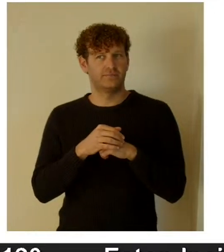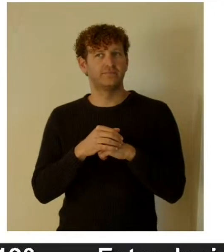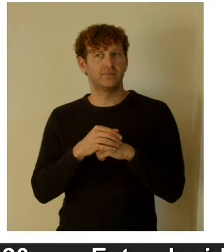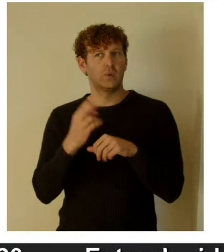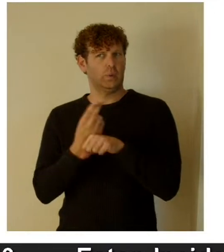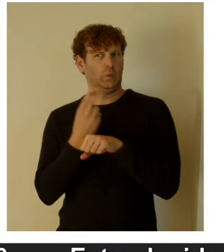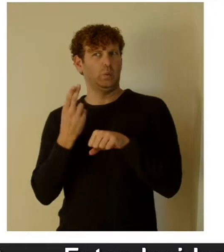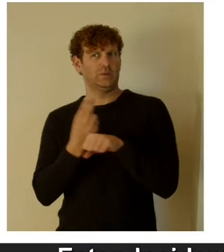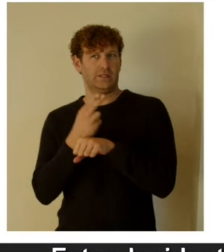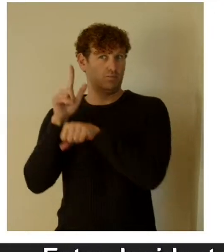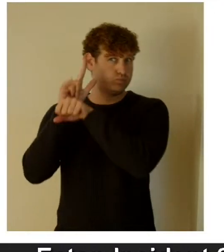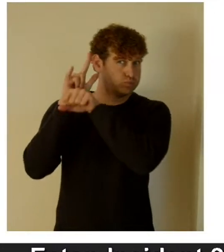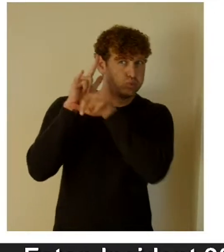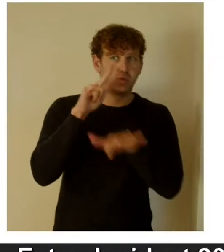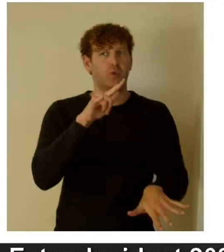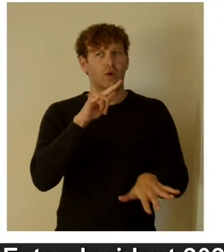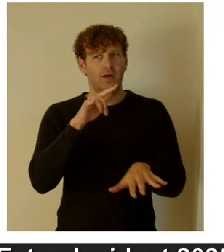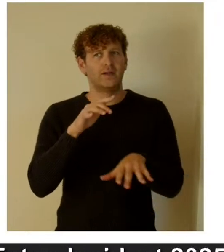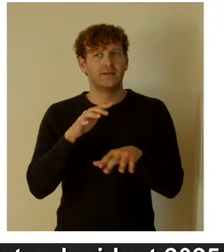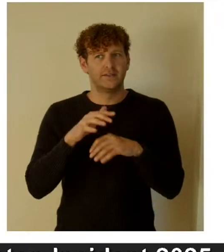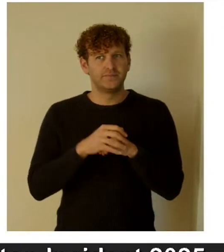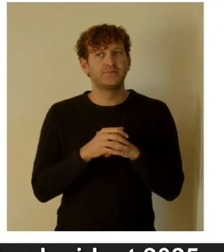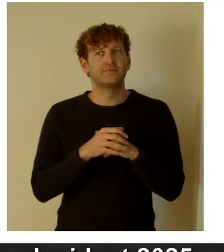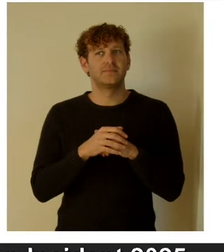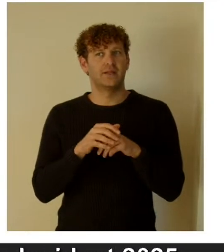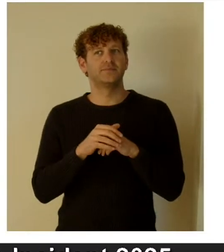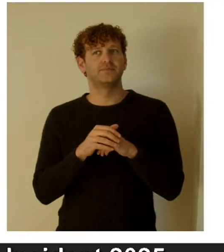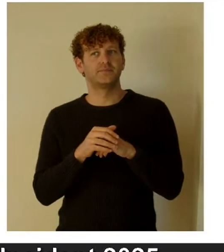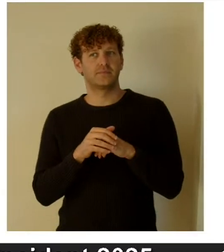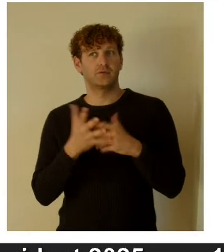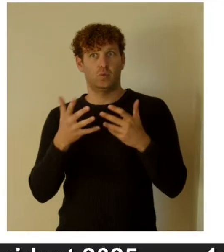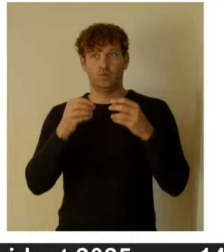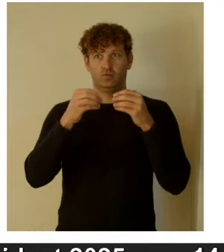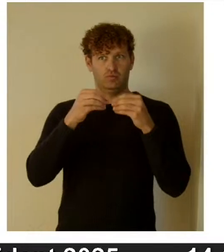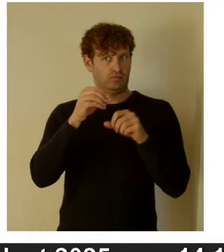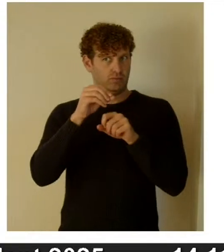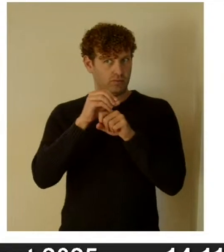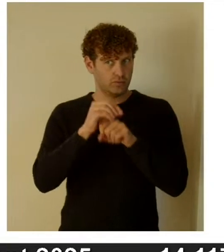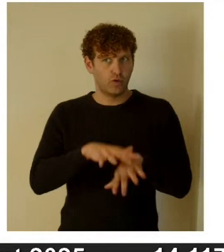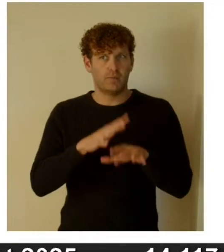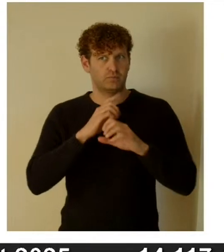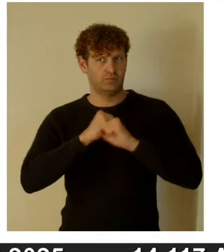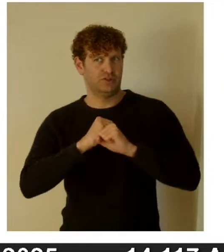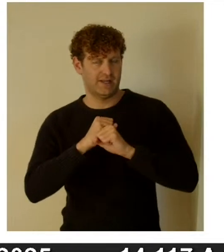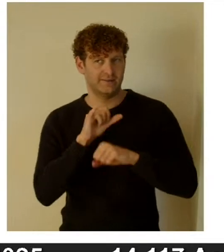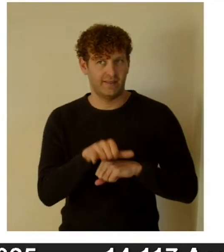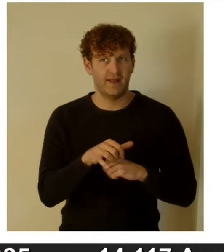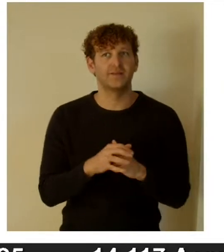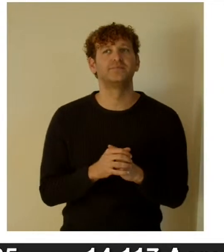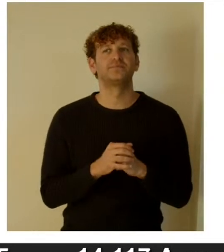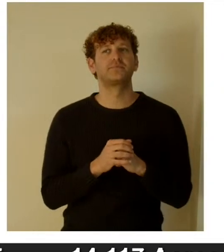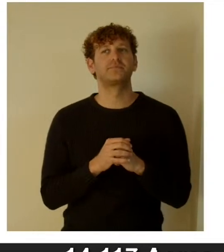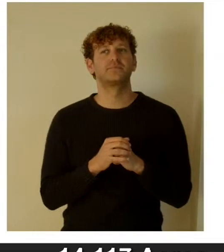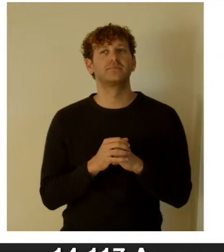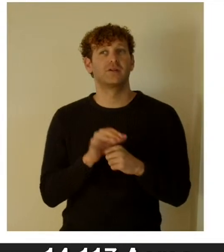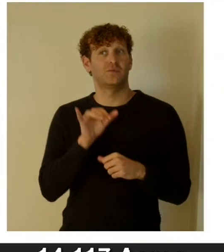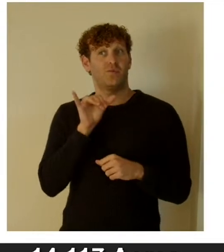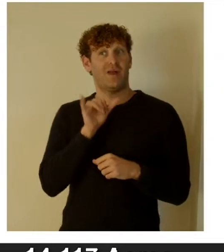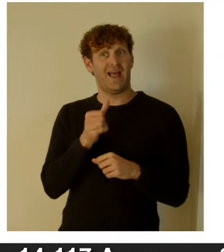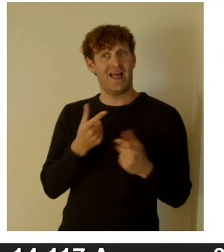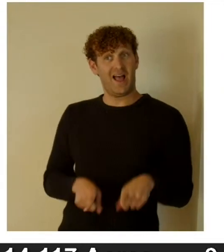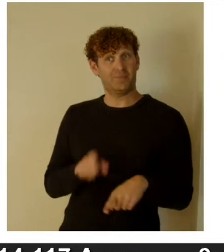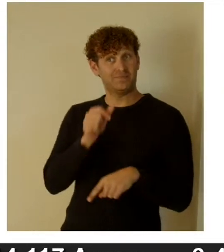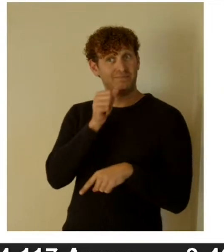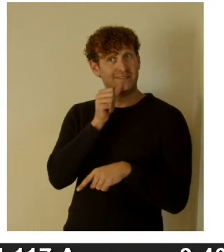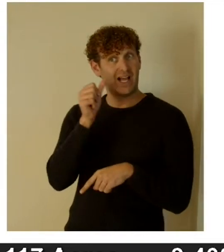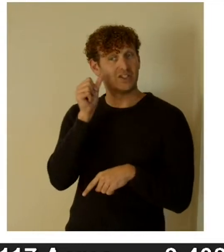large aircraft that are dropping retardant as well in those locations. That was intermittently throughout the day due to the high winds, and